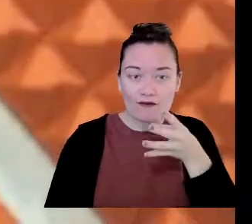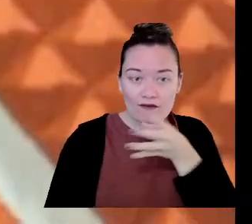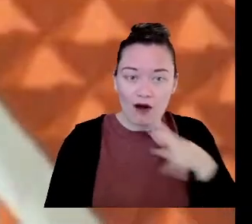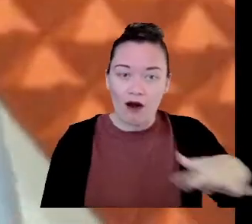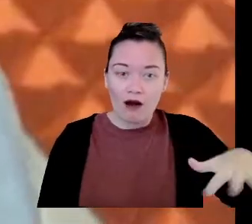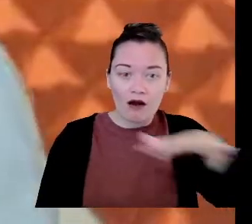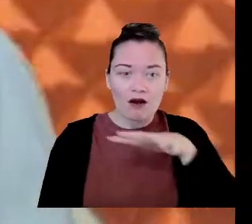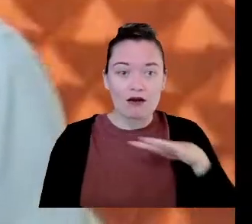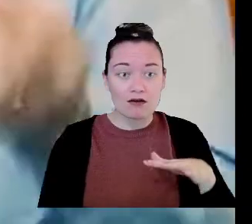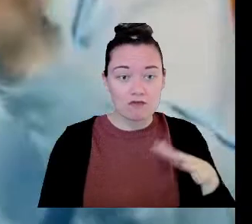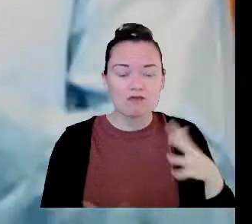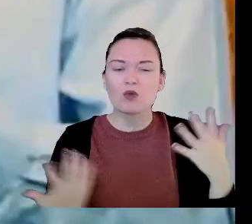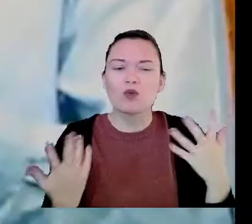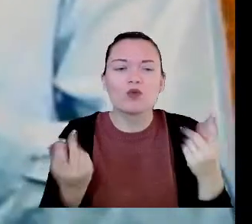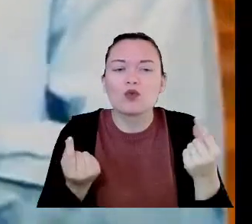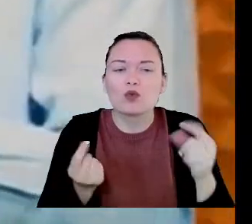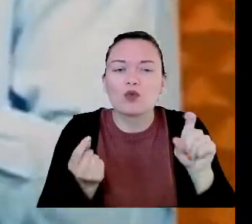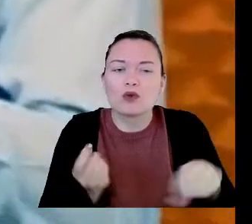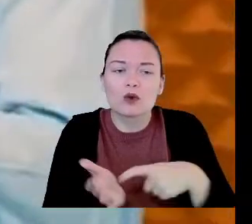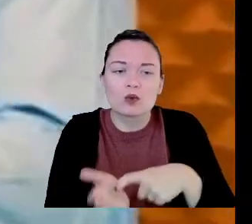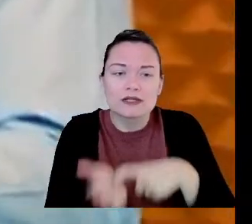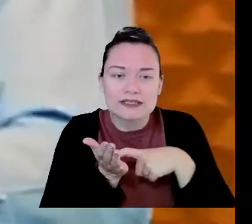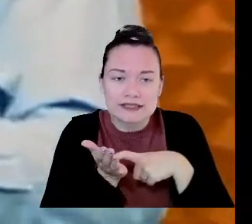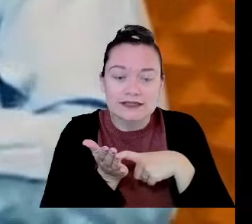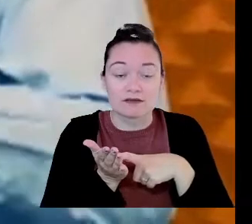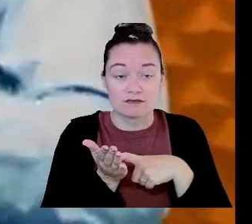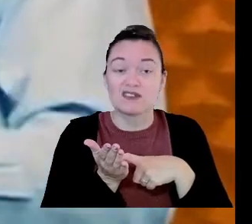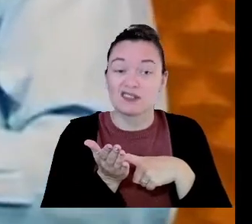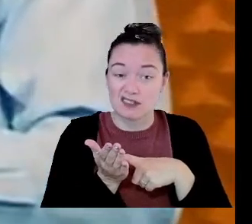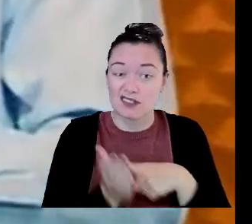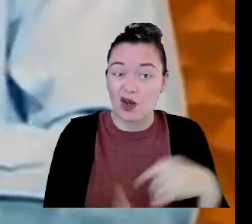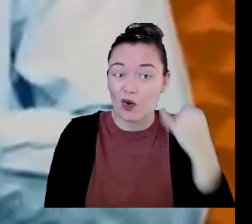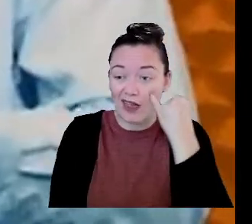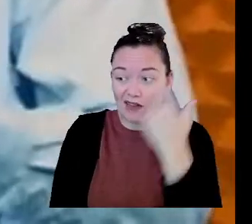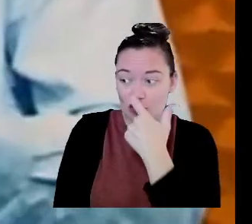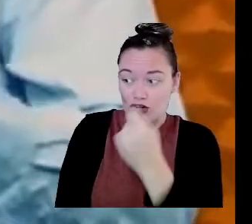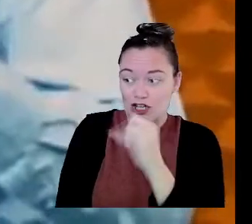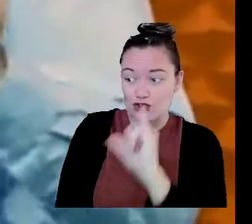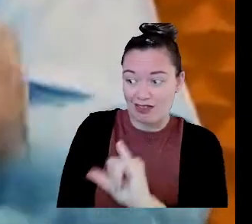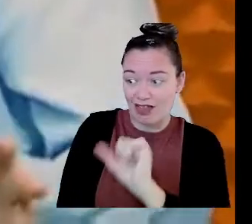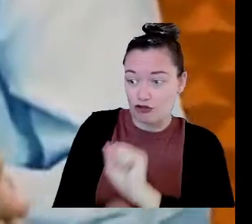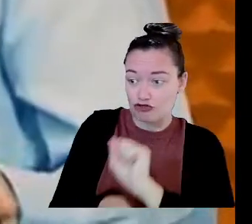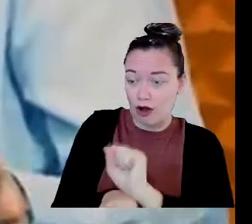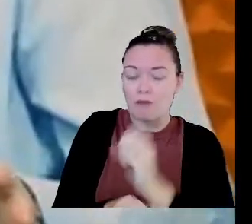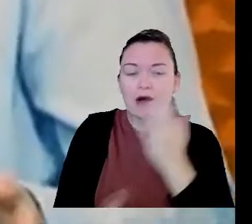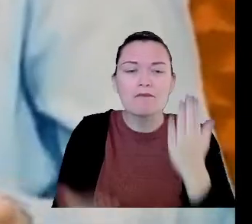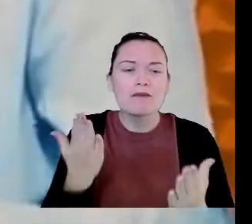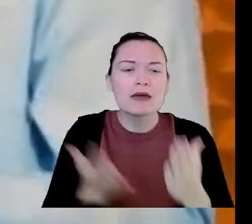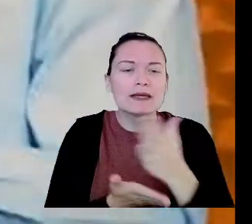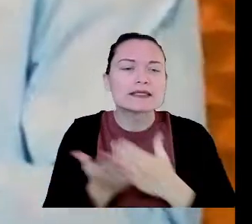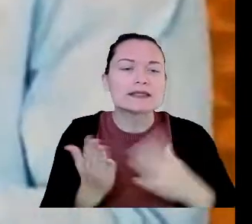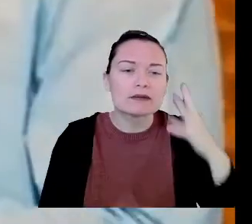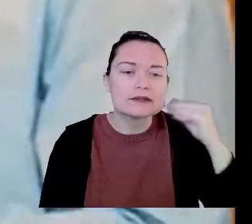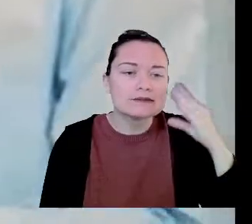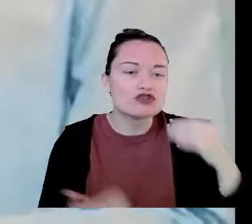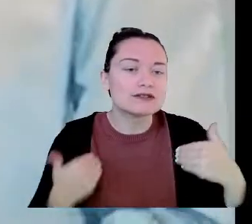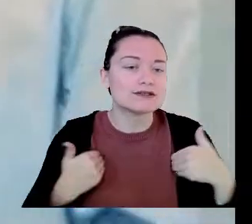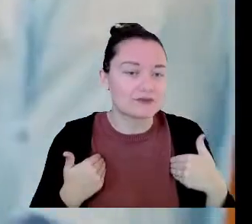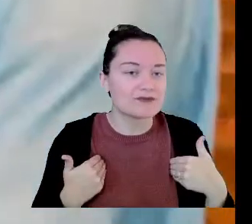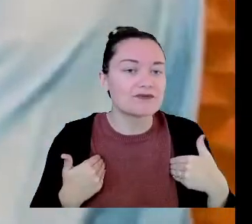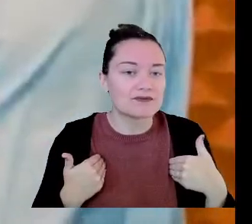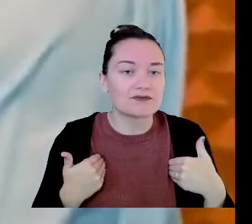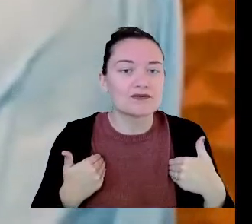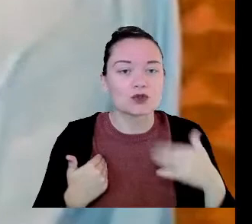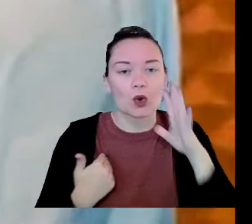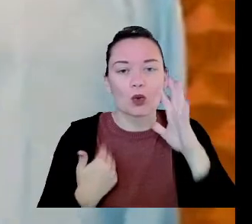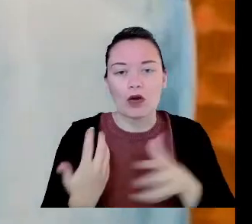will you actually need to do it? My guess is if you're interested in this already, you've probably had some experience in farming. So this should make some sense